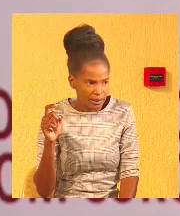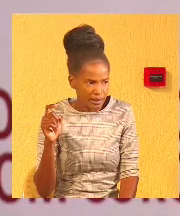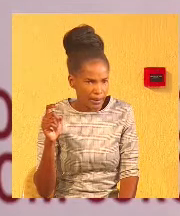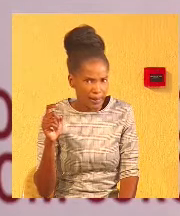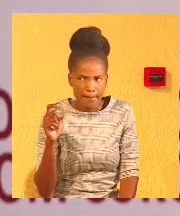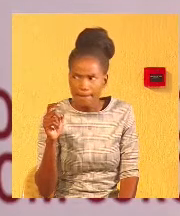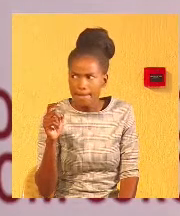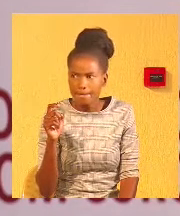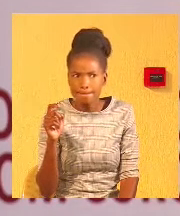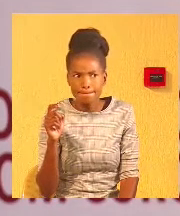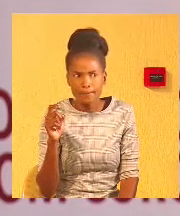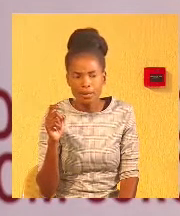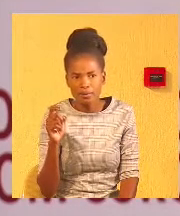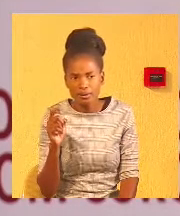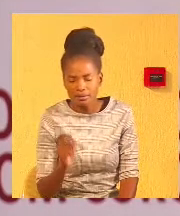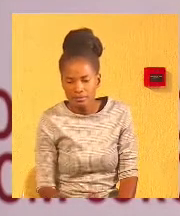Mr. Shapumba,